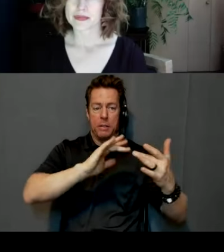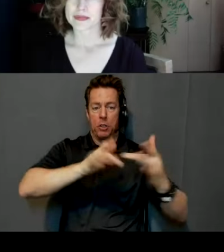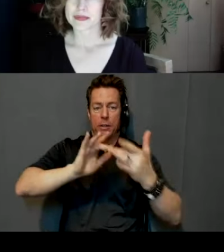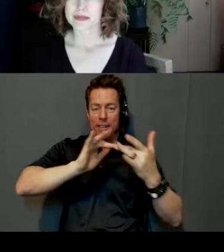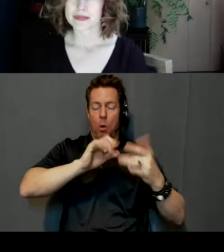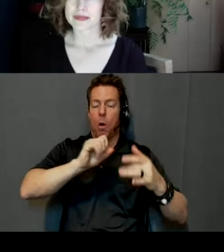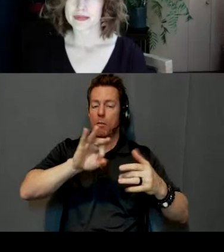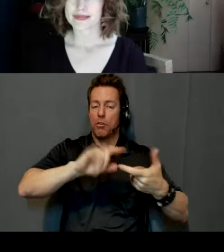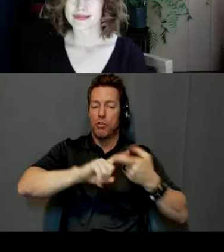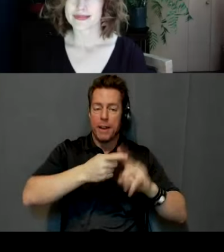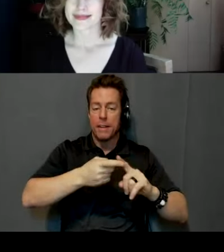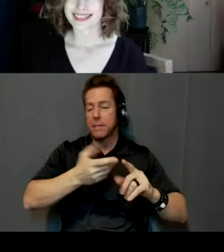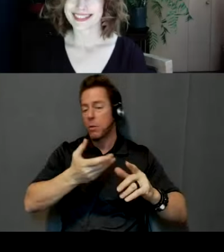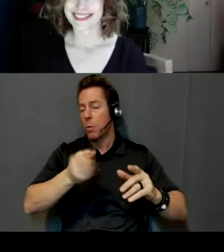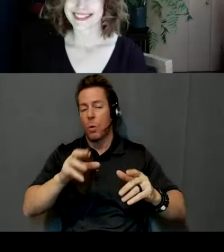I